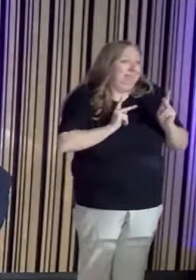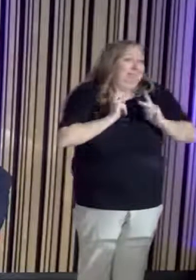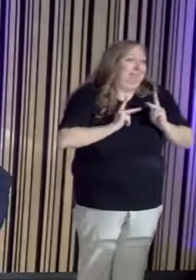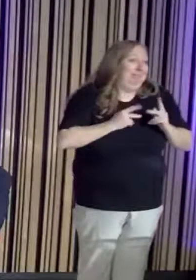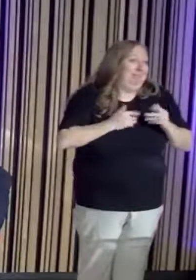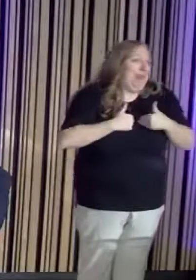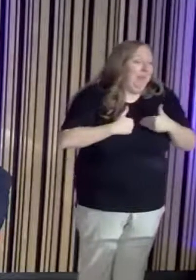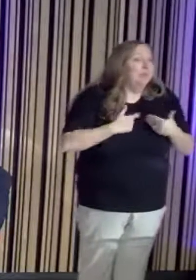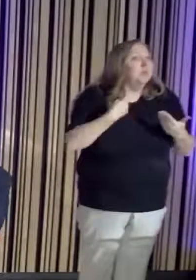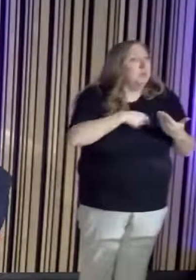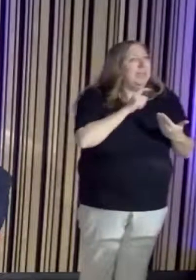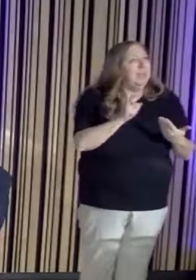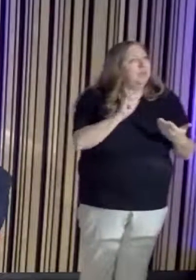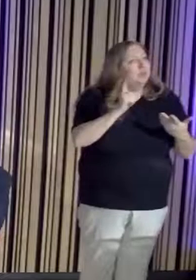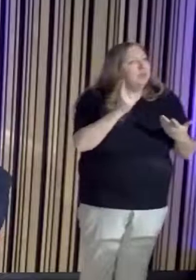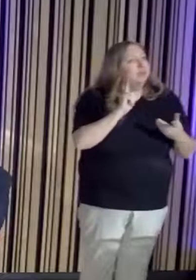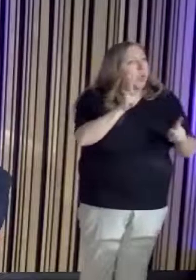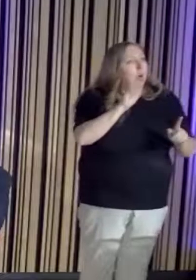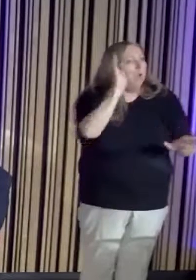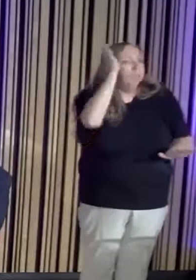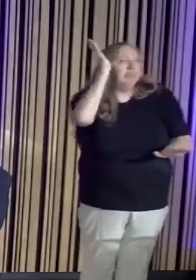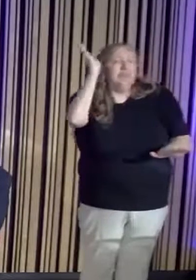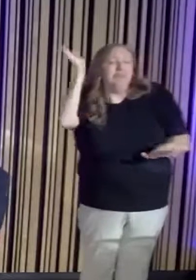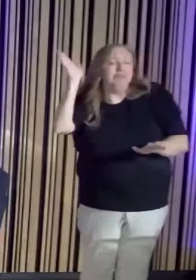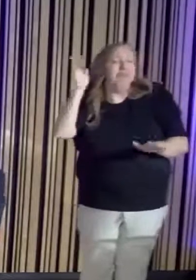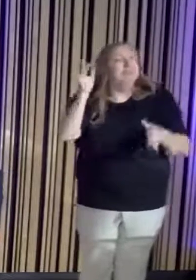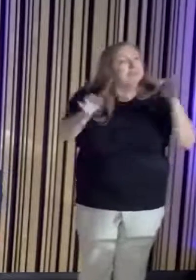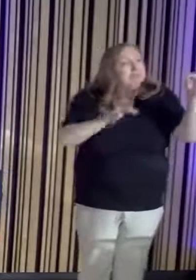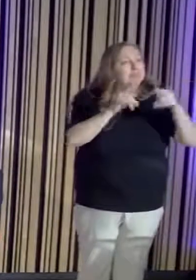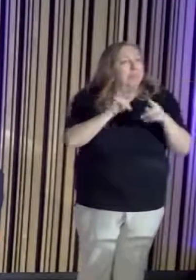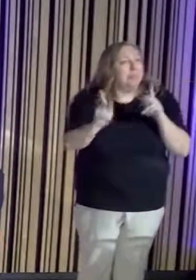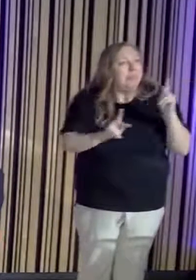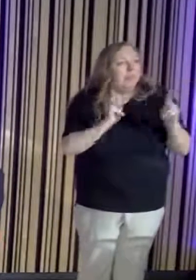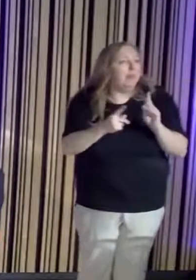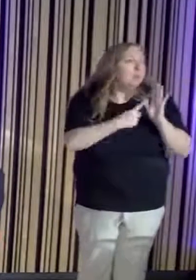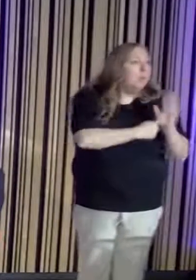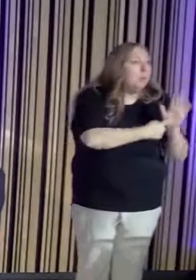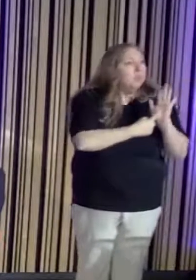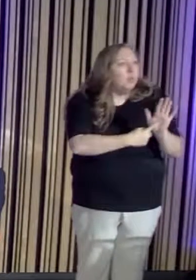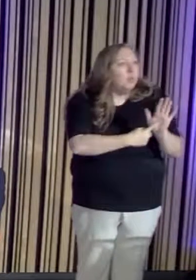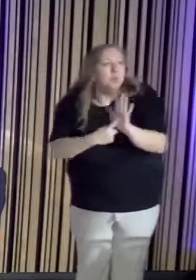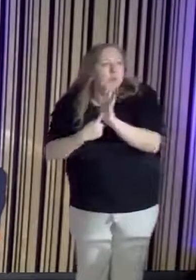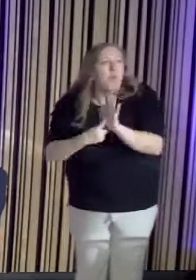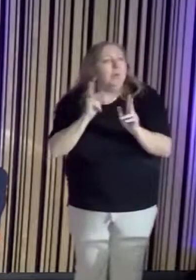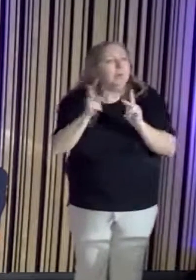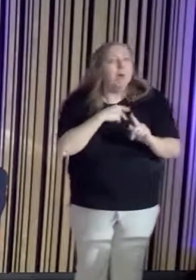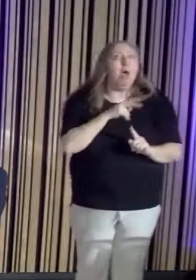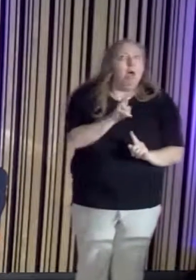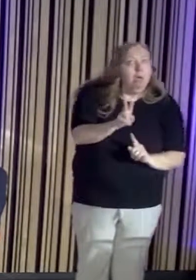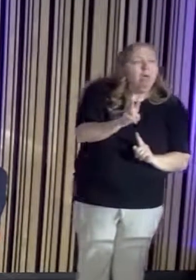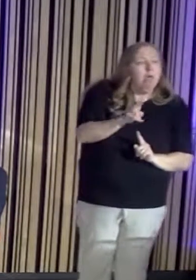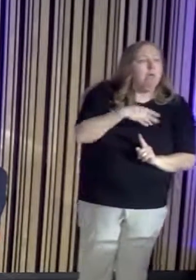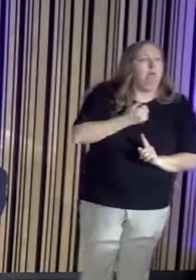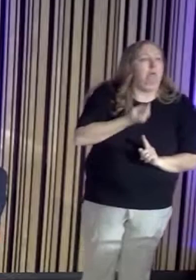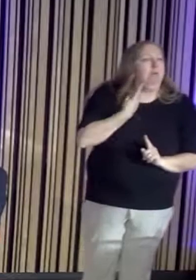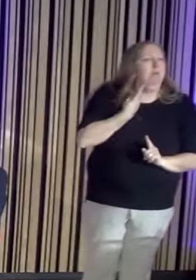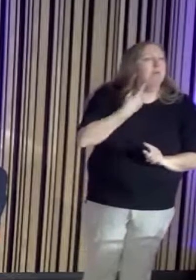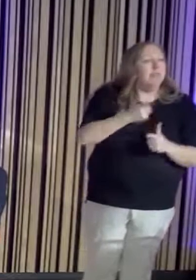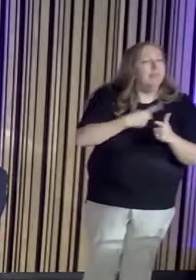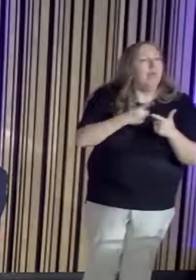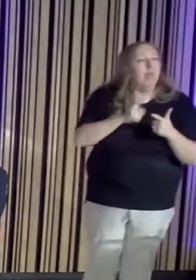because it's an adventure of people at sea, spending their life, giving their monsters at sea, away from their family and